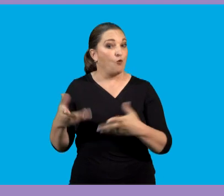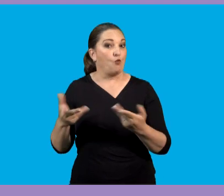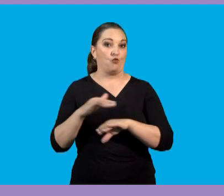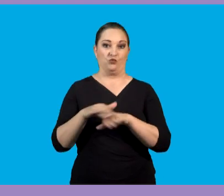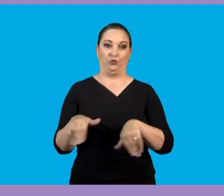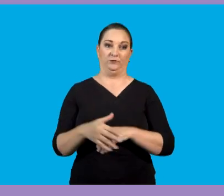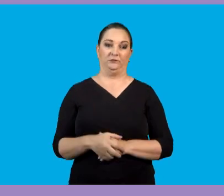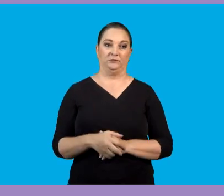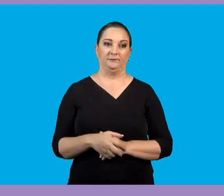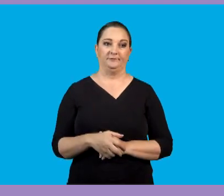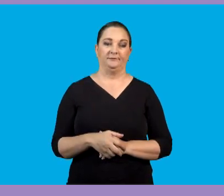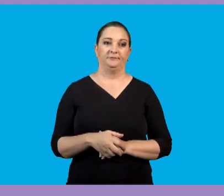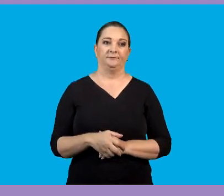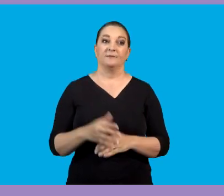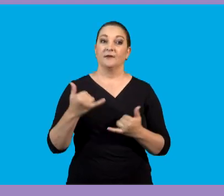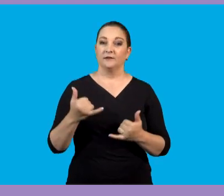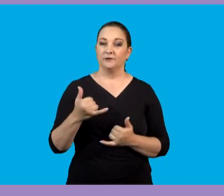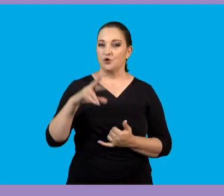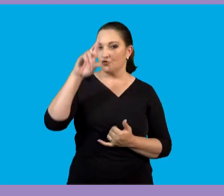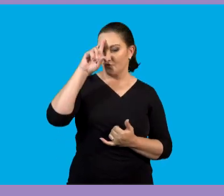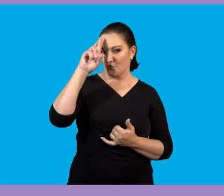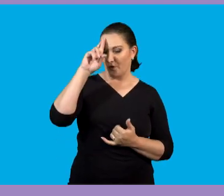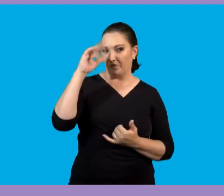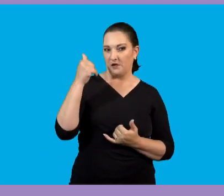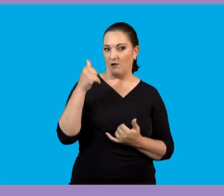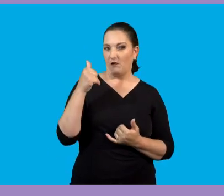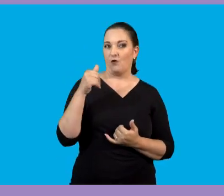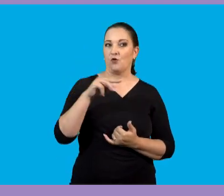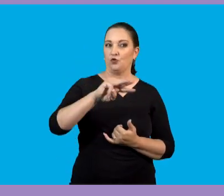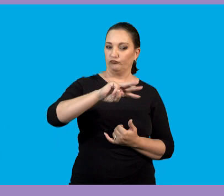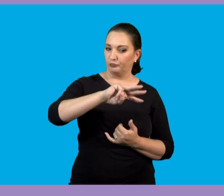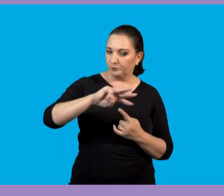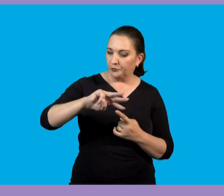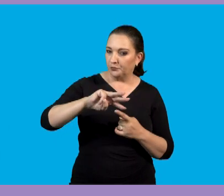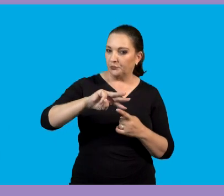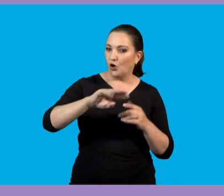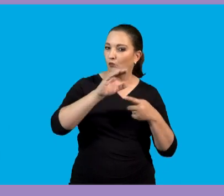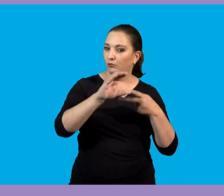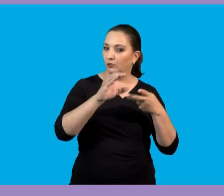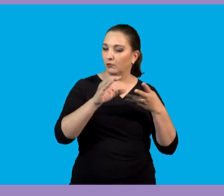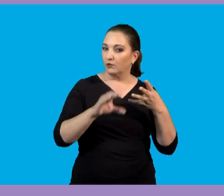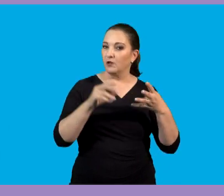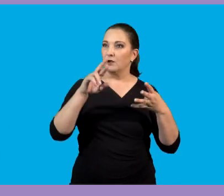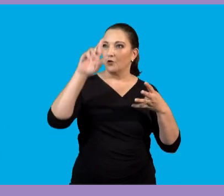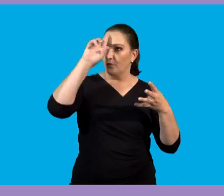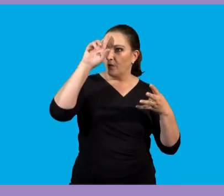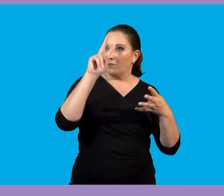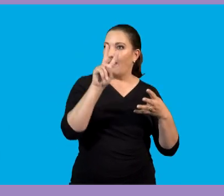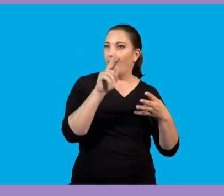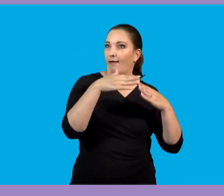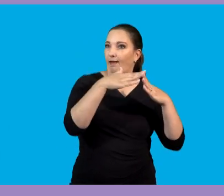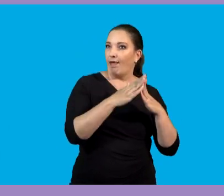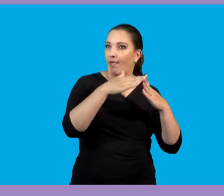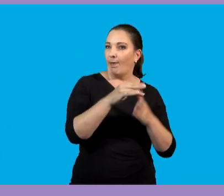not? Now we are thinking of the conditions of congruency that have two angles.